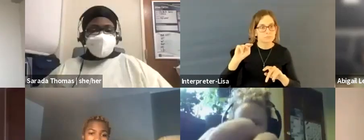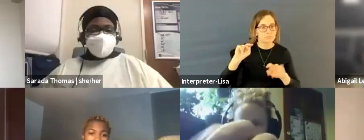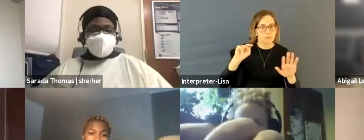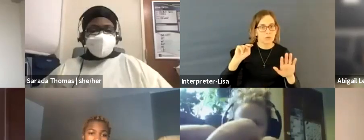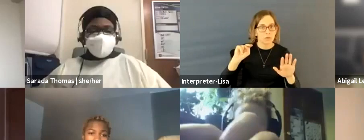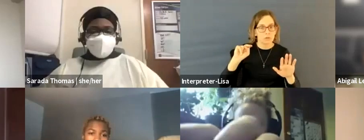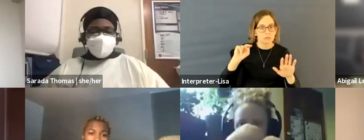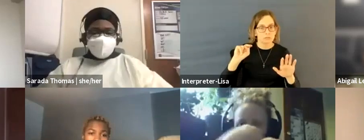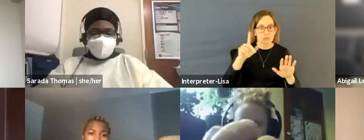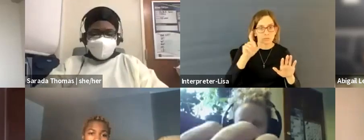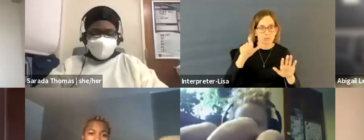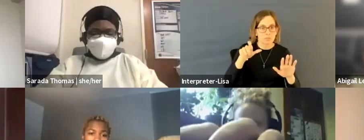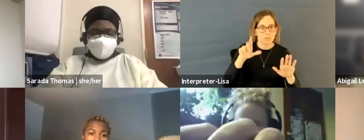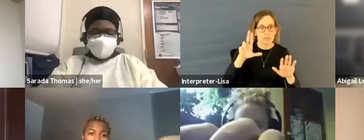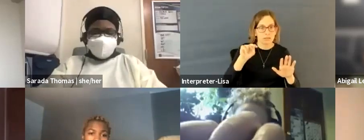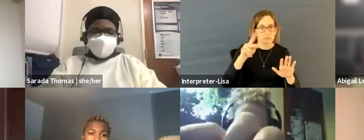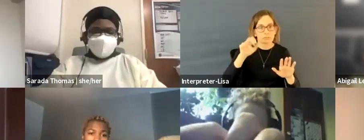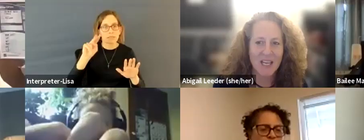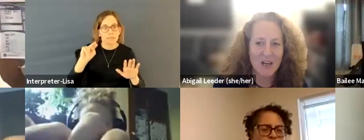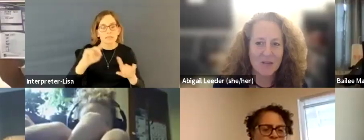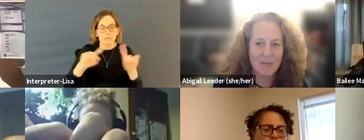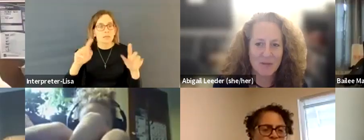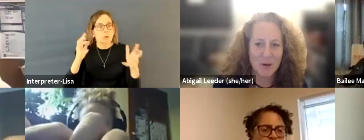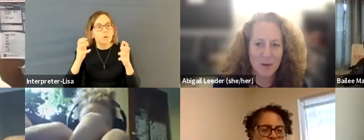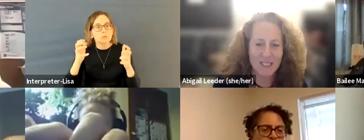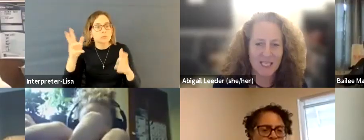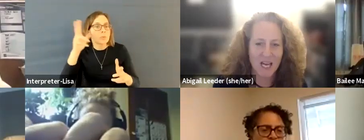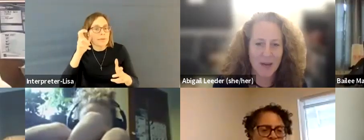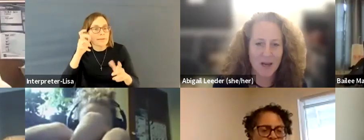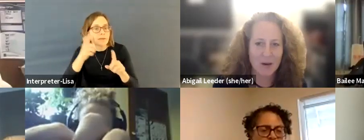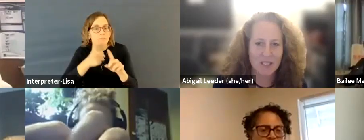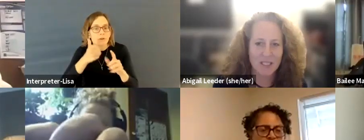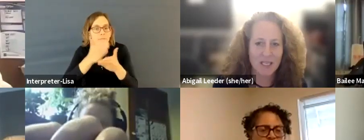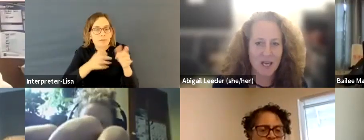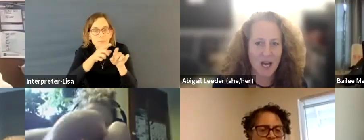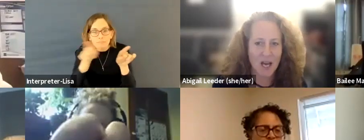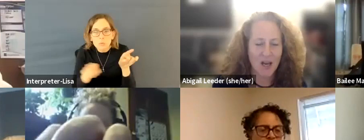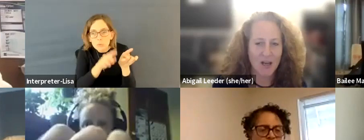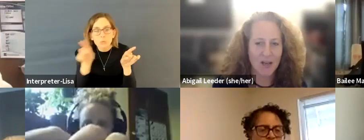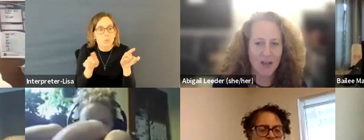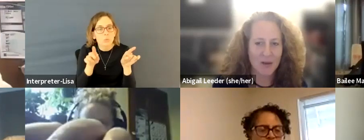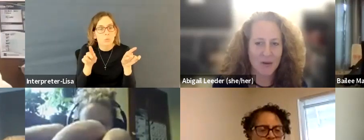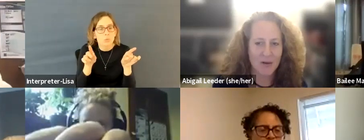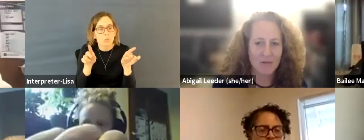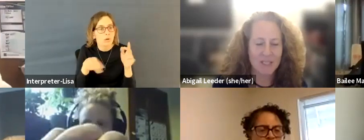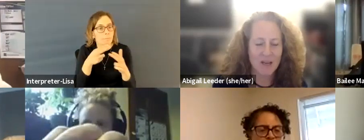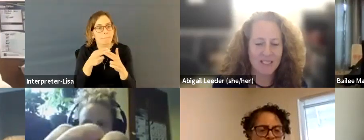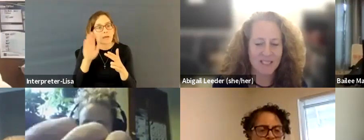need to be unpinned, but we just want to hear from some folks about